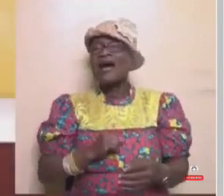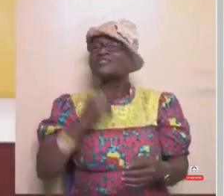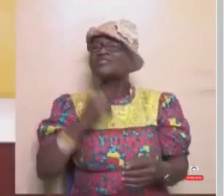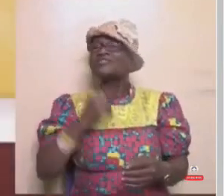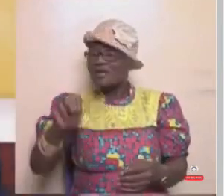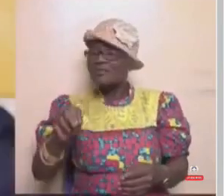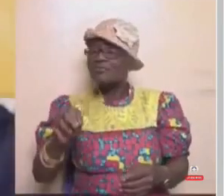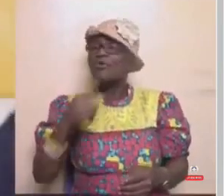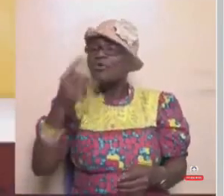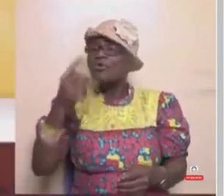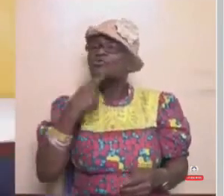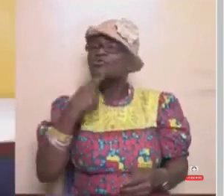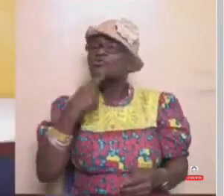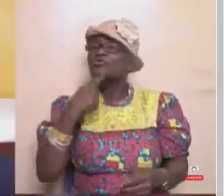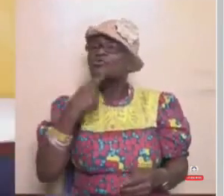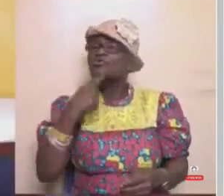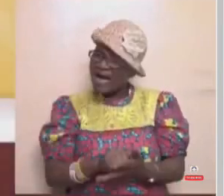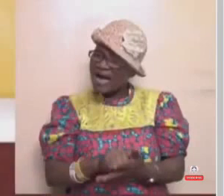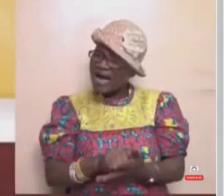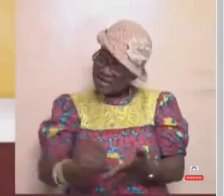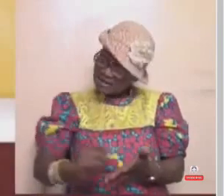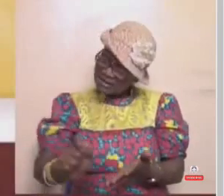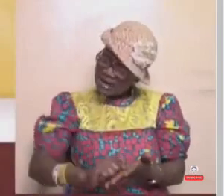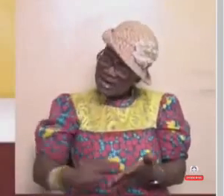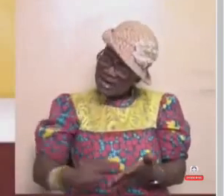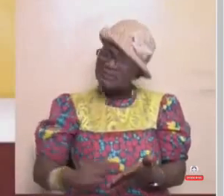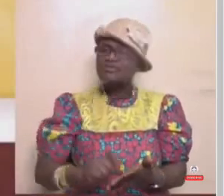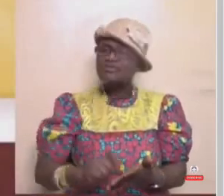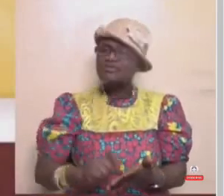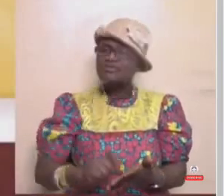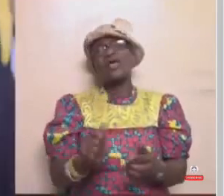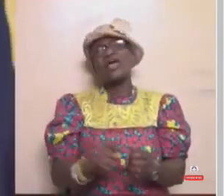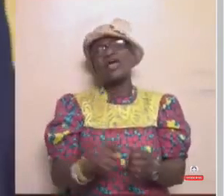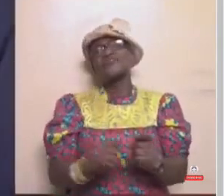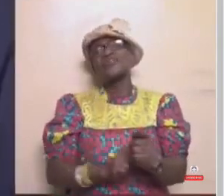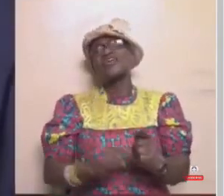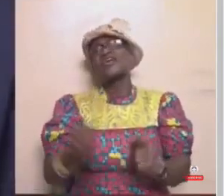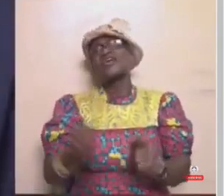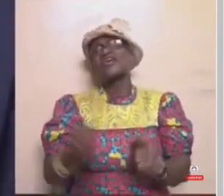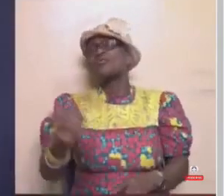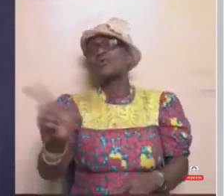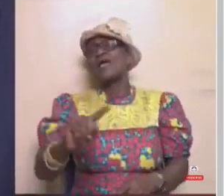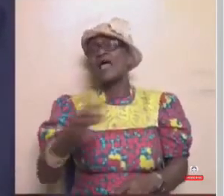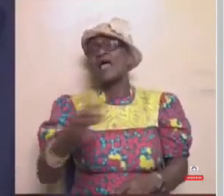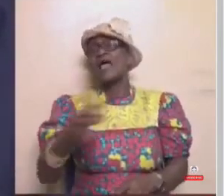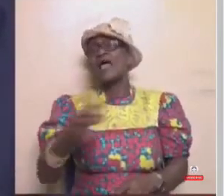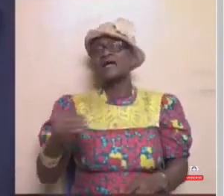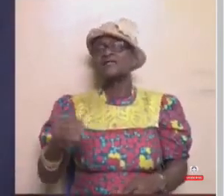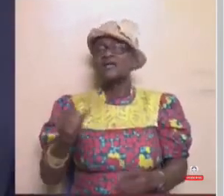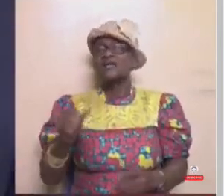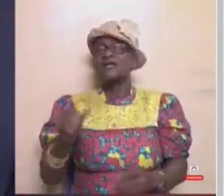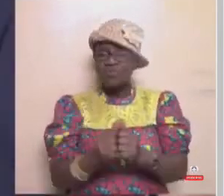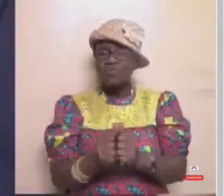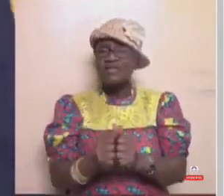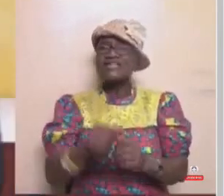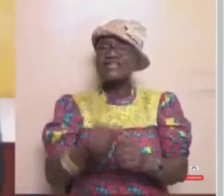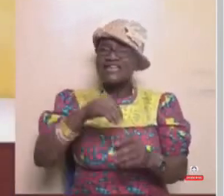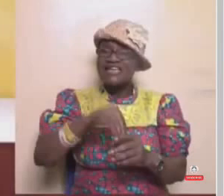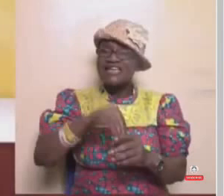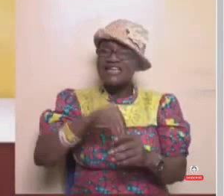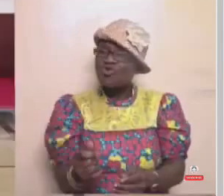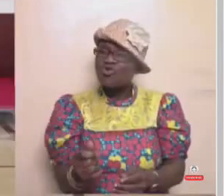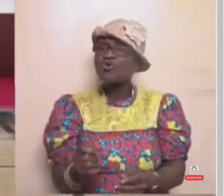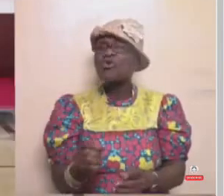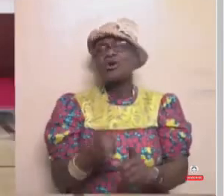to anywhere. You can write online, write everywhere. And within few weeks that he started, he got